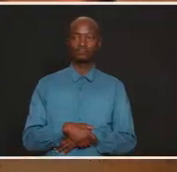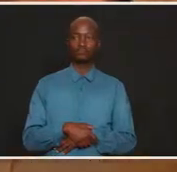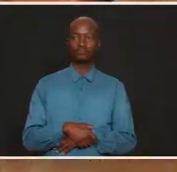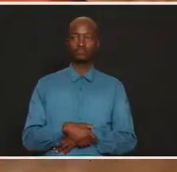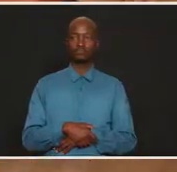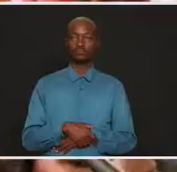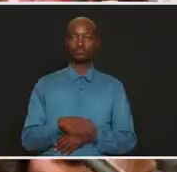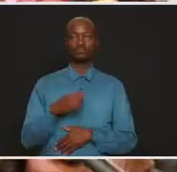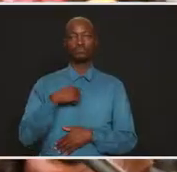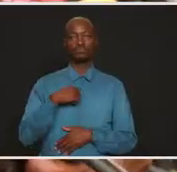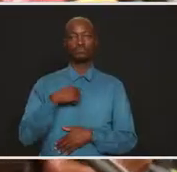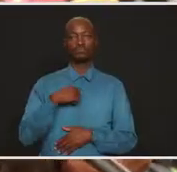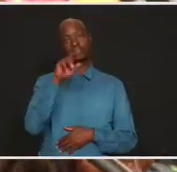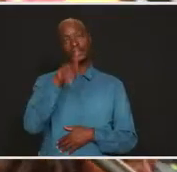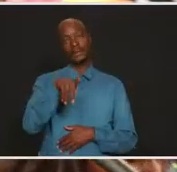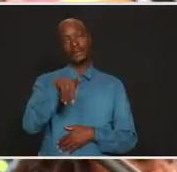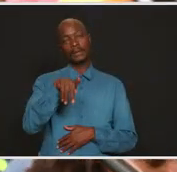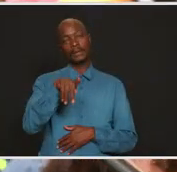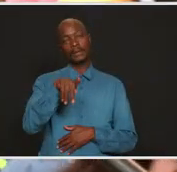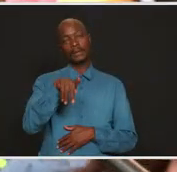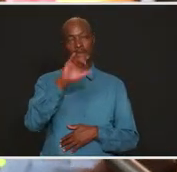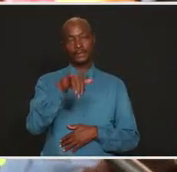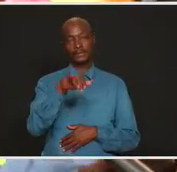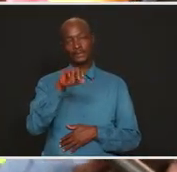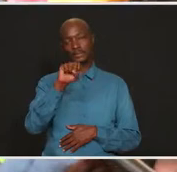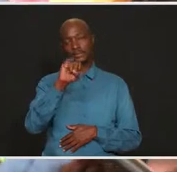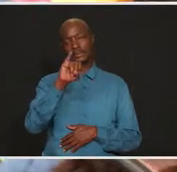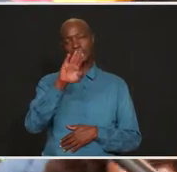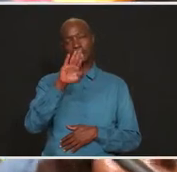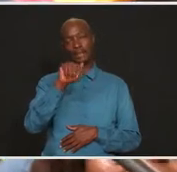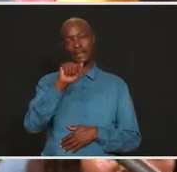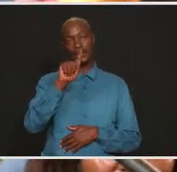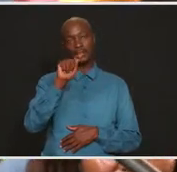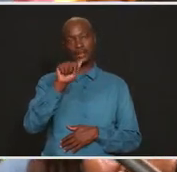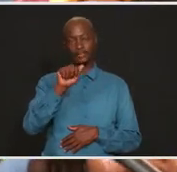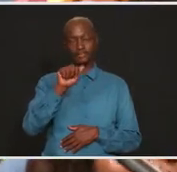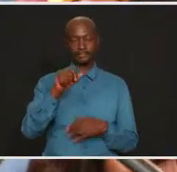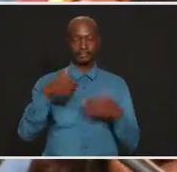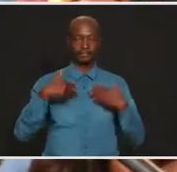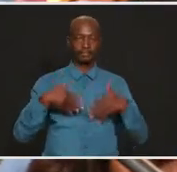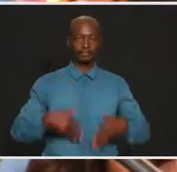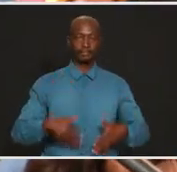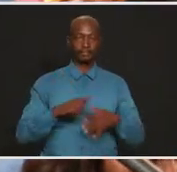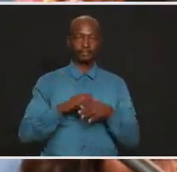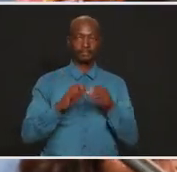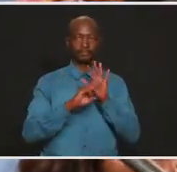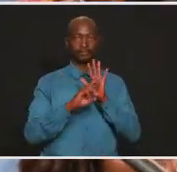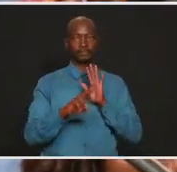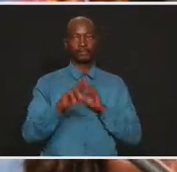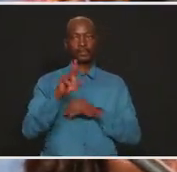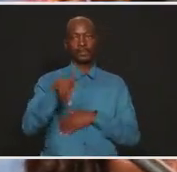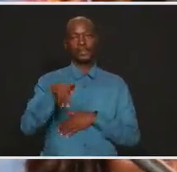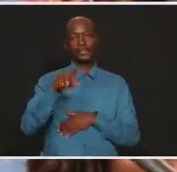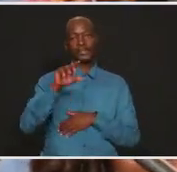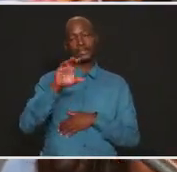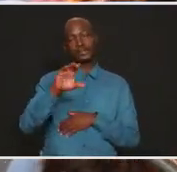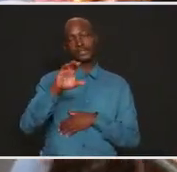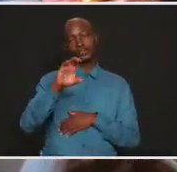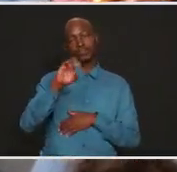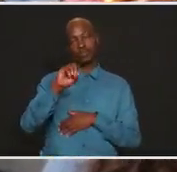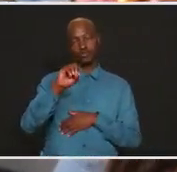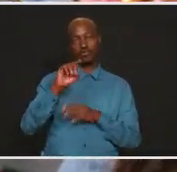my name is I'm here to represent the PCO of lenasia